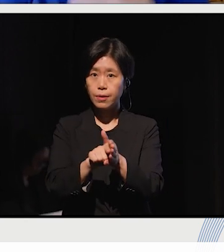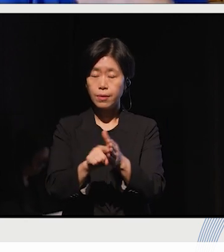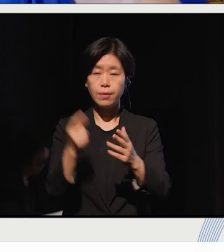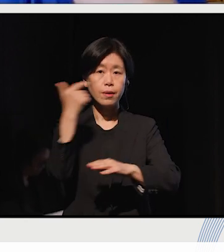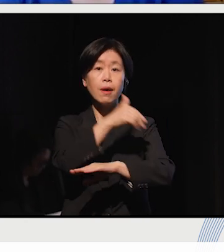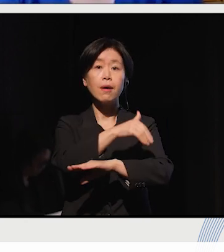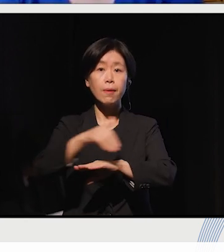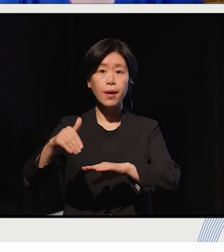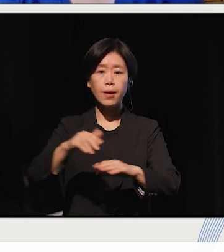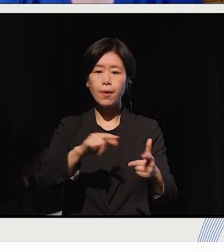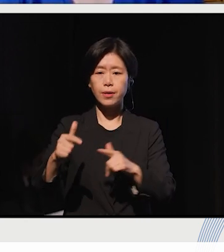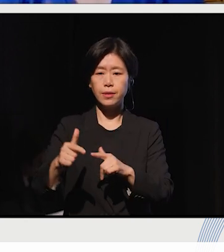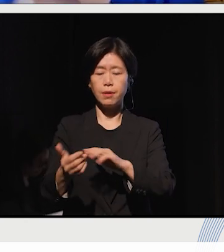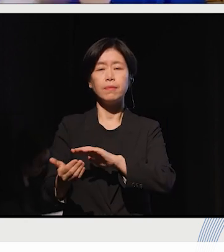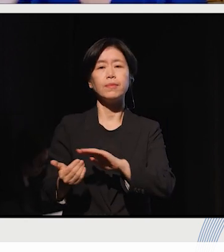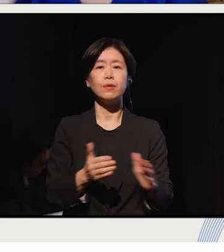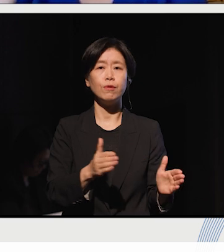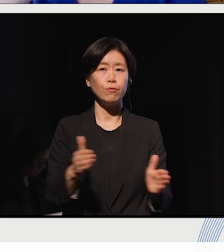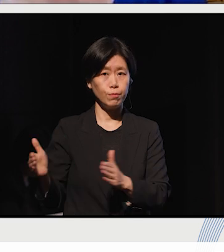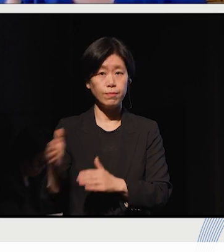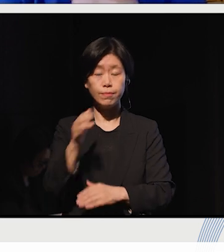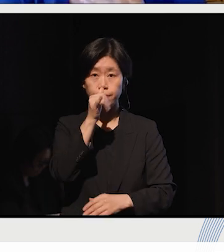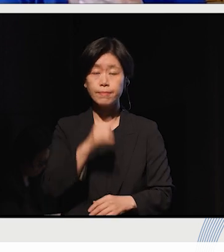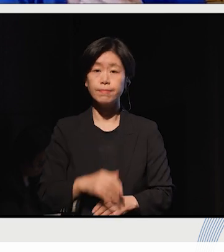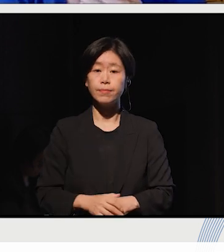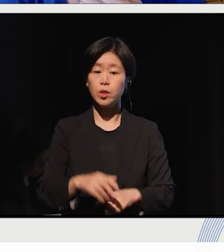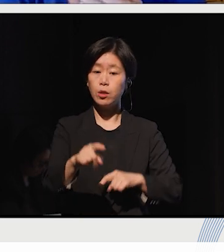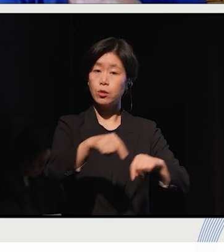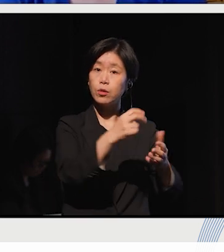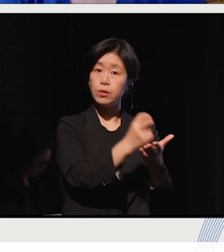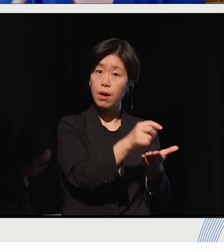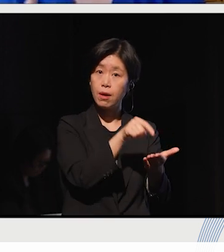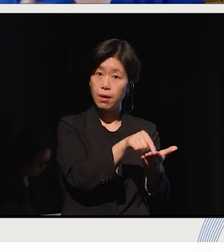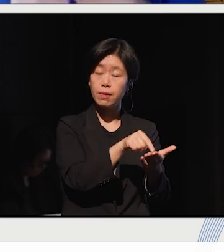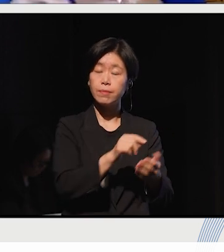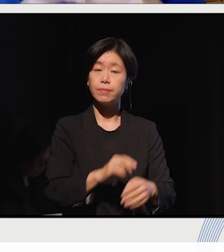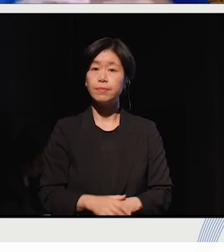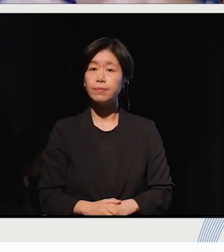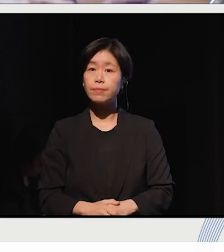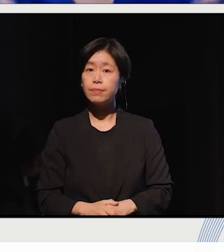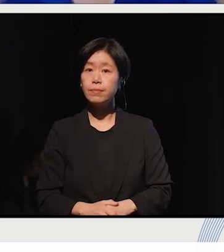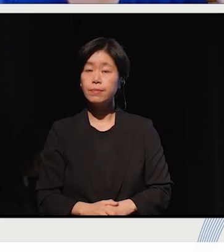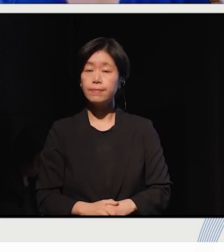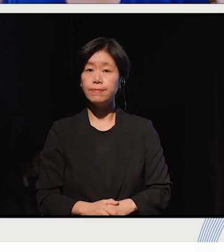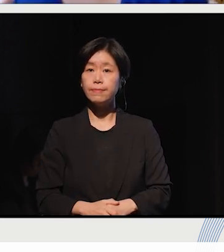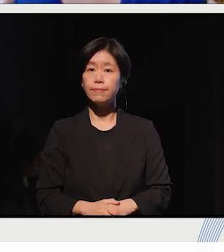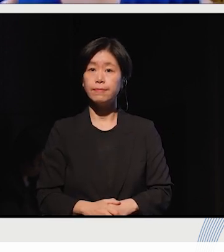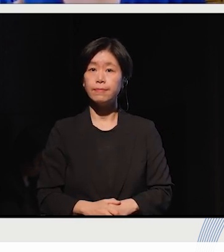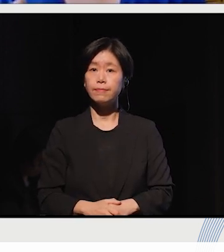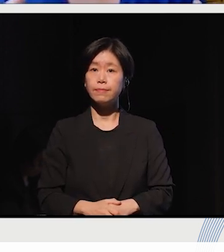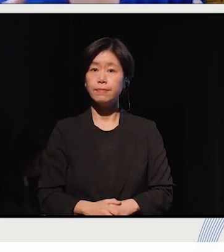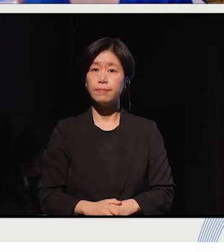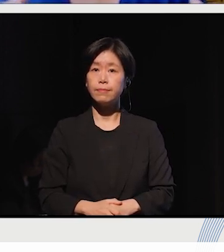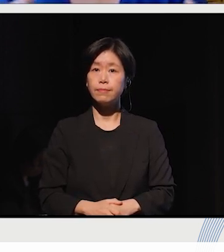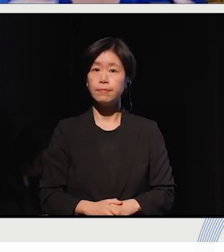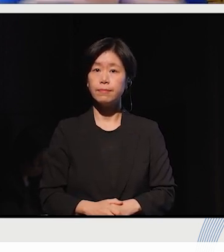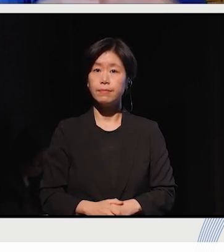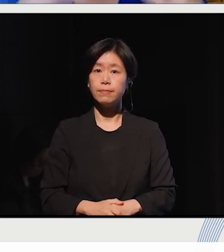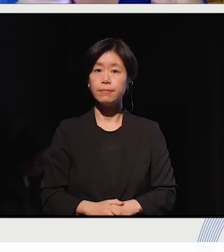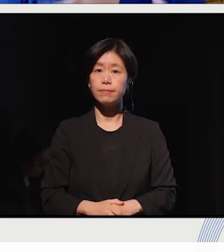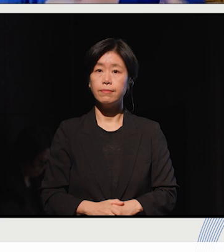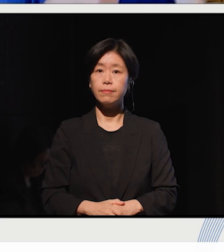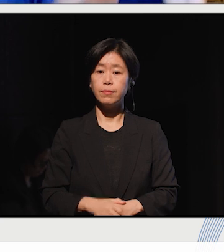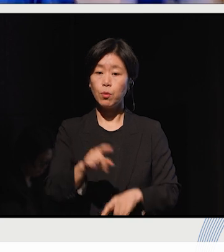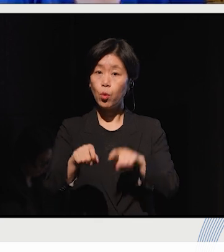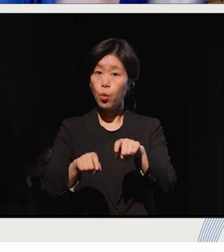do we do to make sure that we are implementing our policy? What are